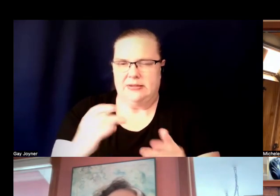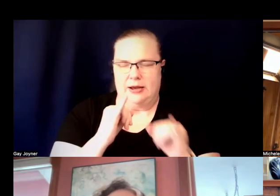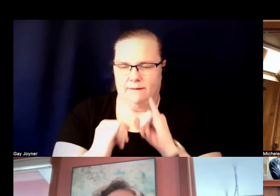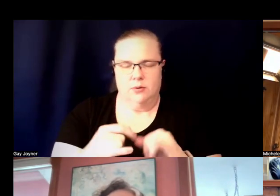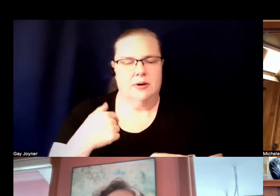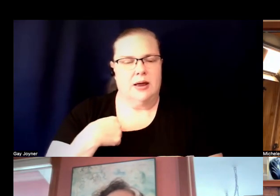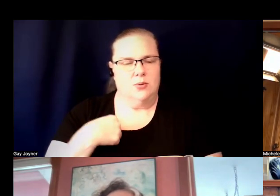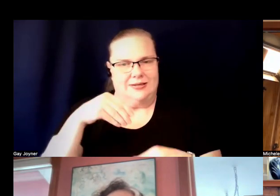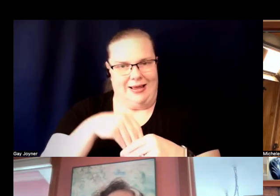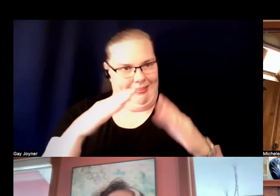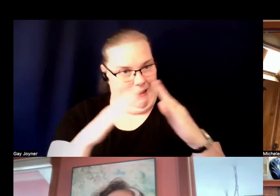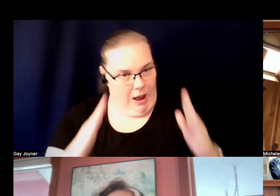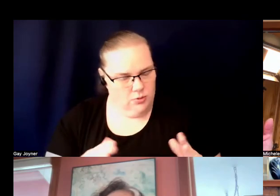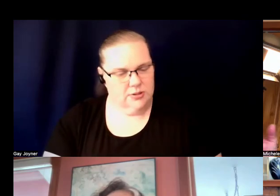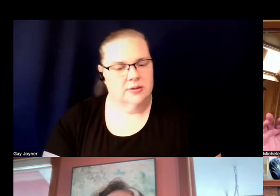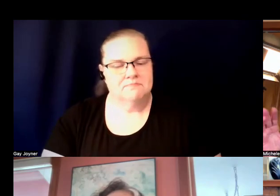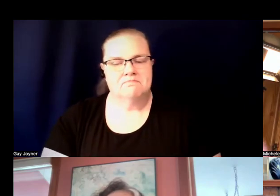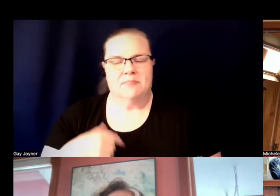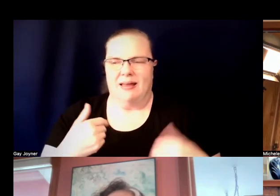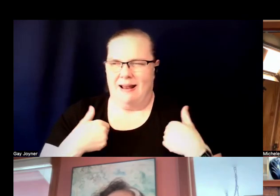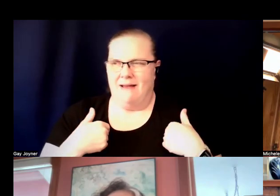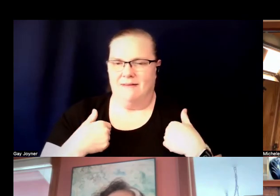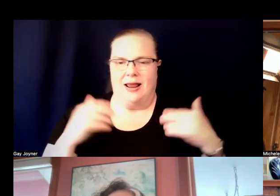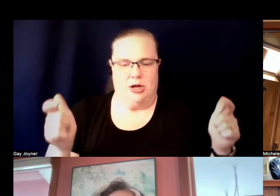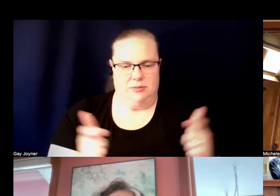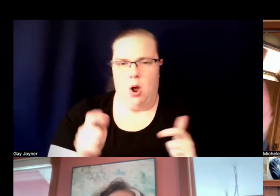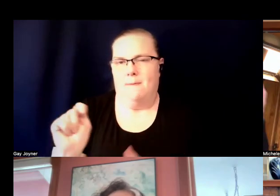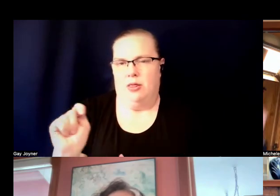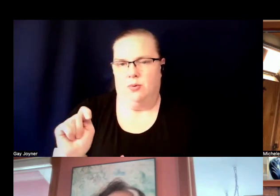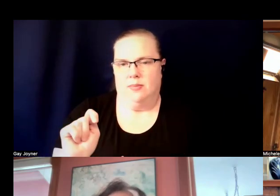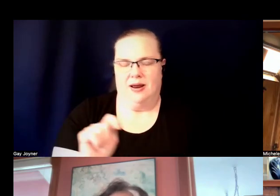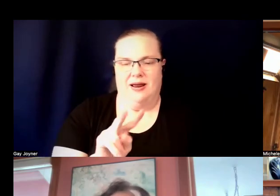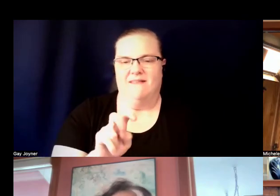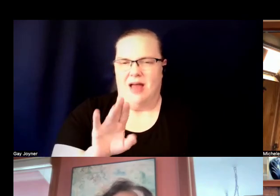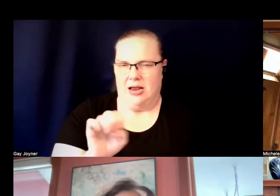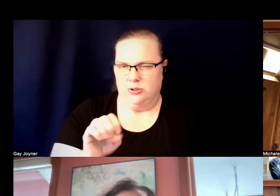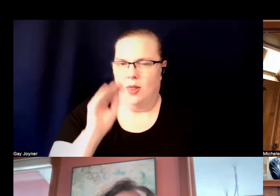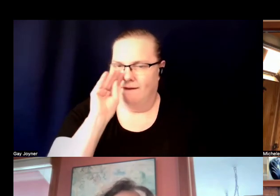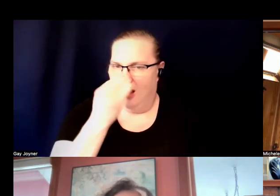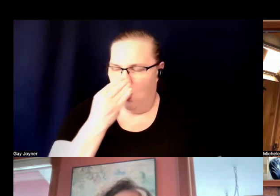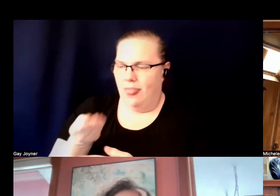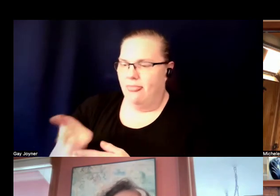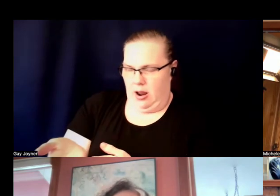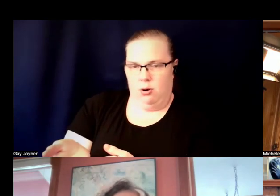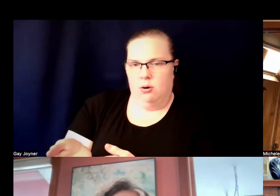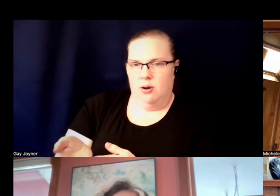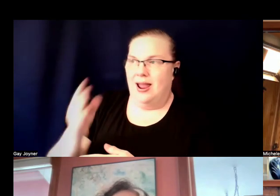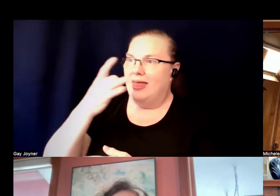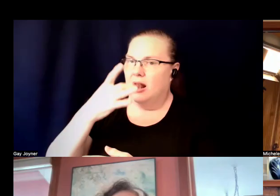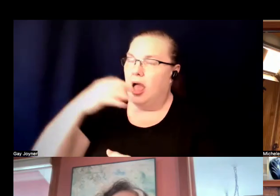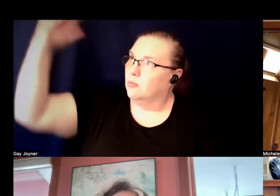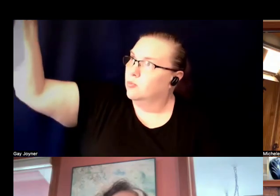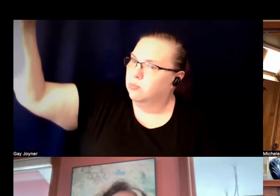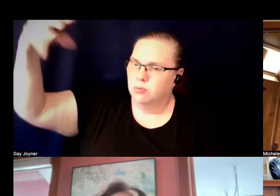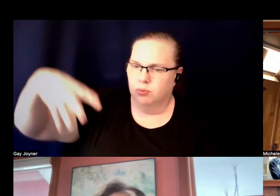was just in the house and I have like a small bathroom and I have a vase there with a flower in it. And the light just came in the window and I found that,